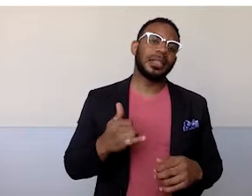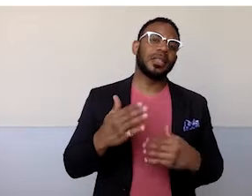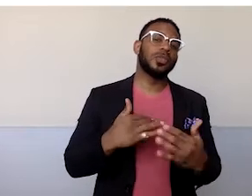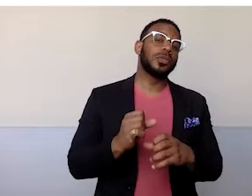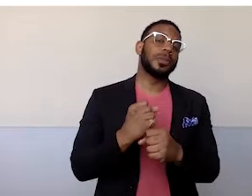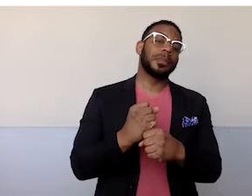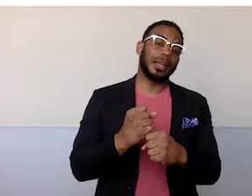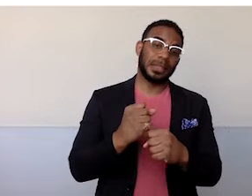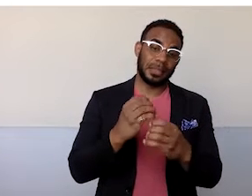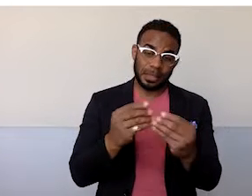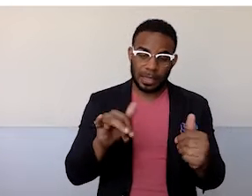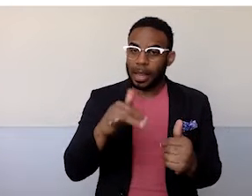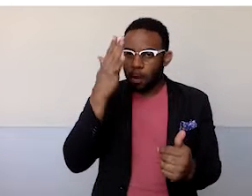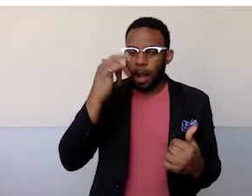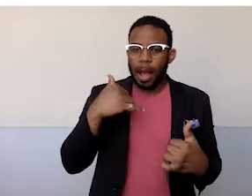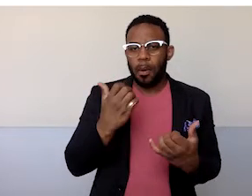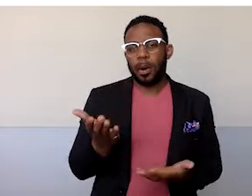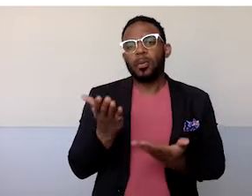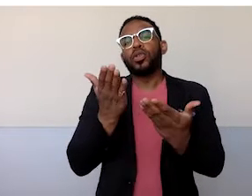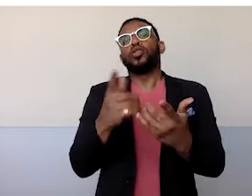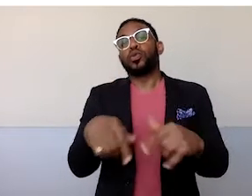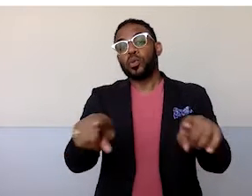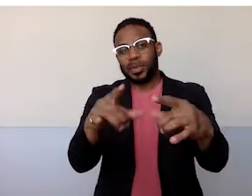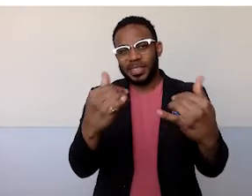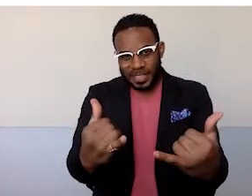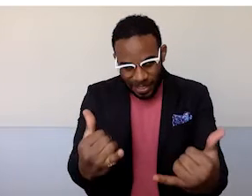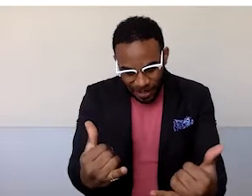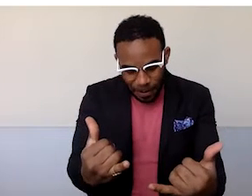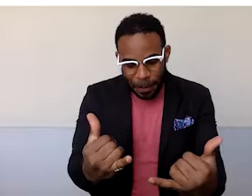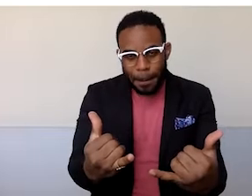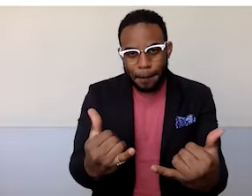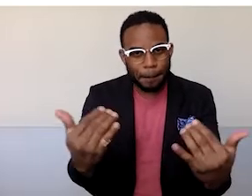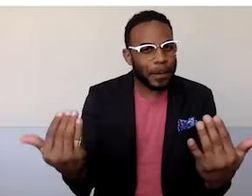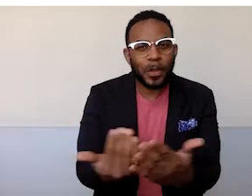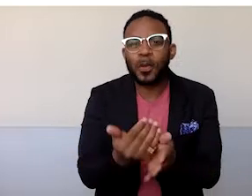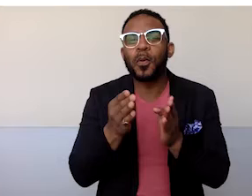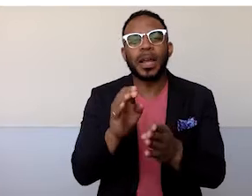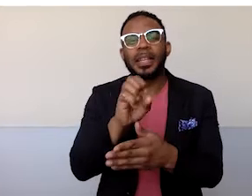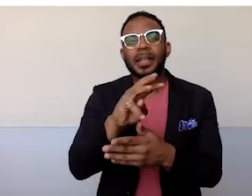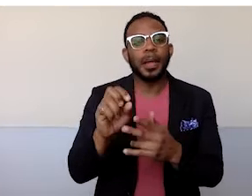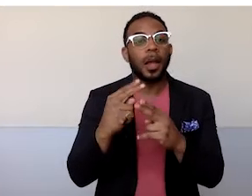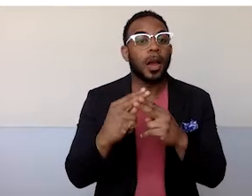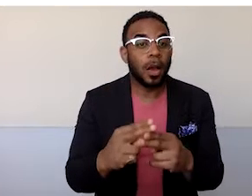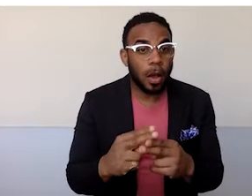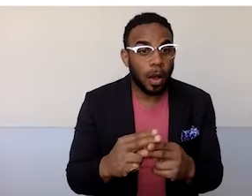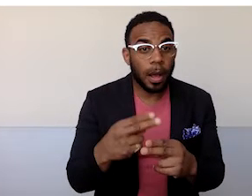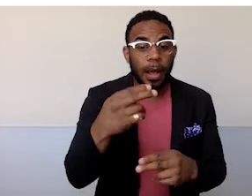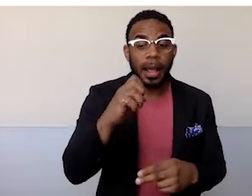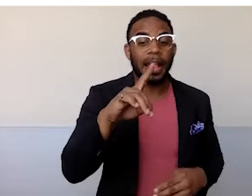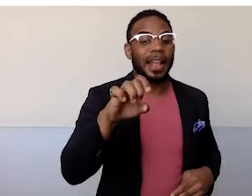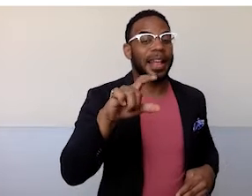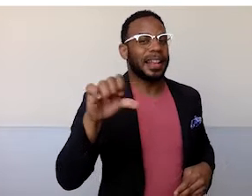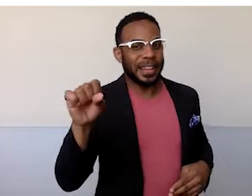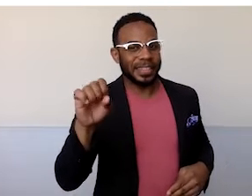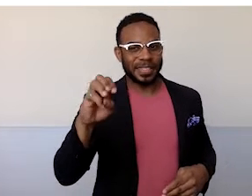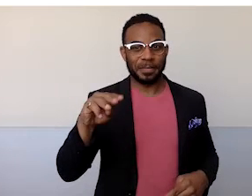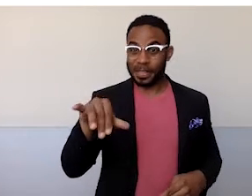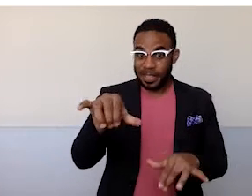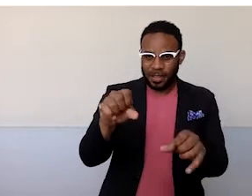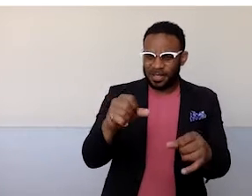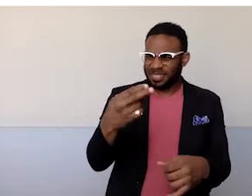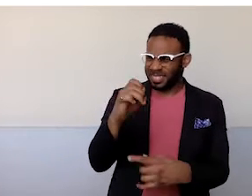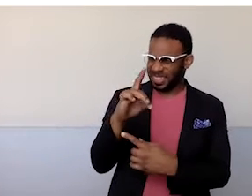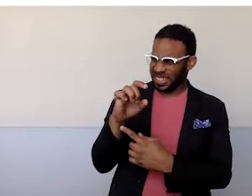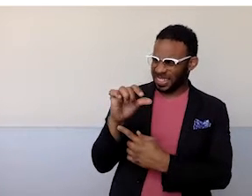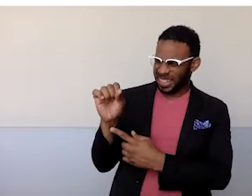really discuss about. And that's why I want to present to you today a new breed of CMS called Headless CMS. Yeah, so what is